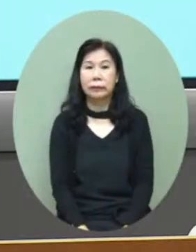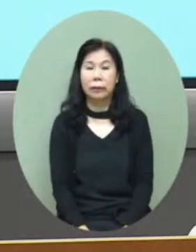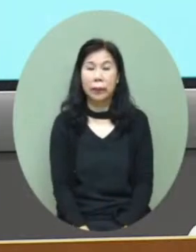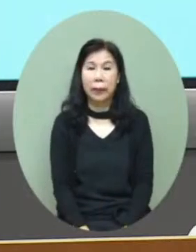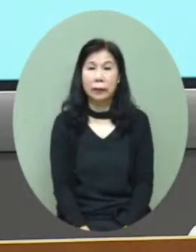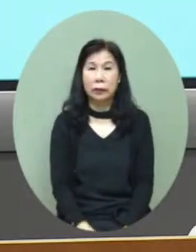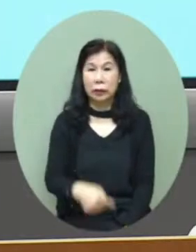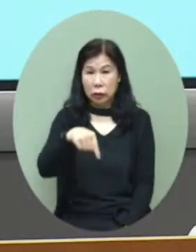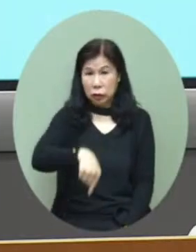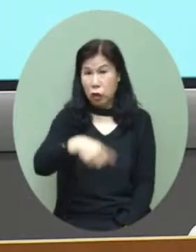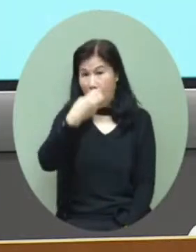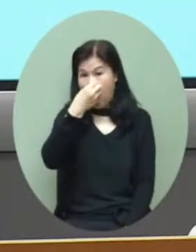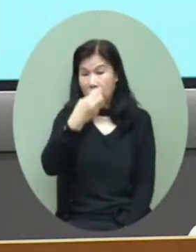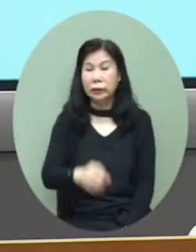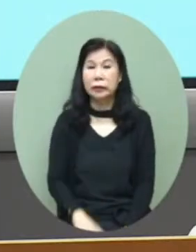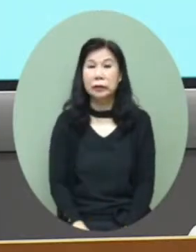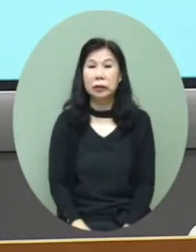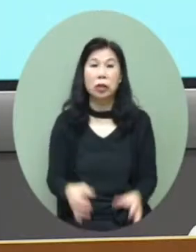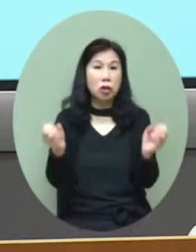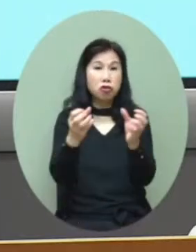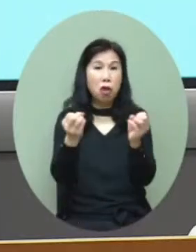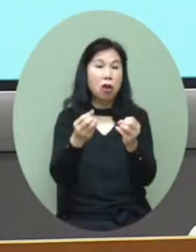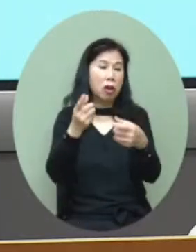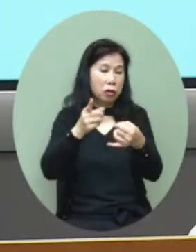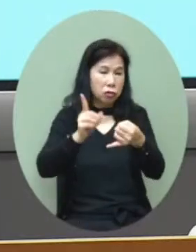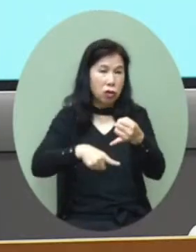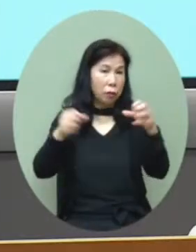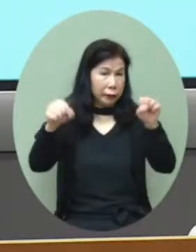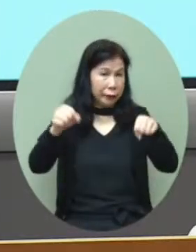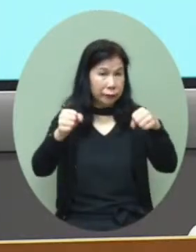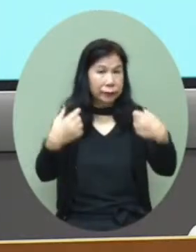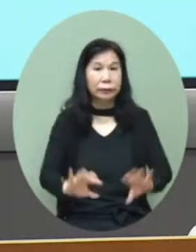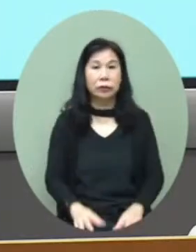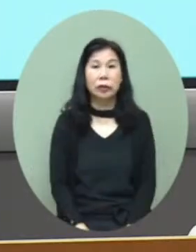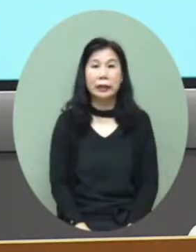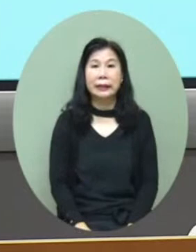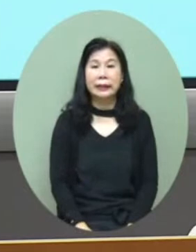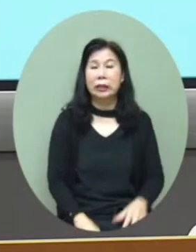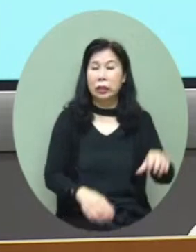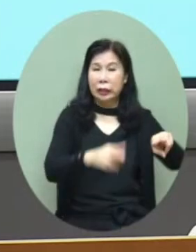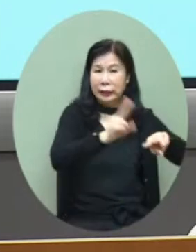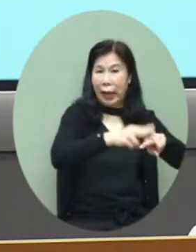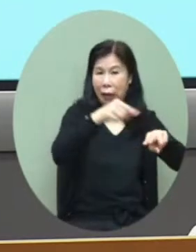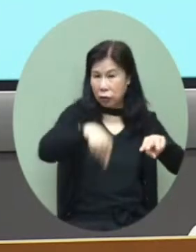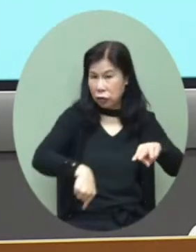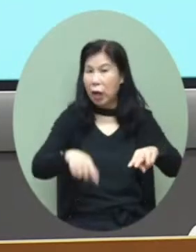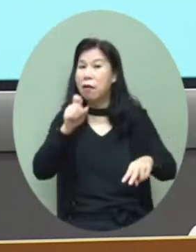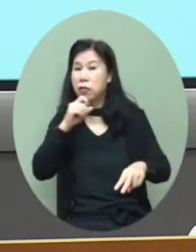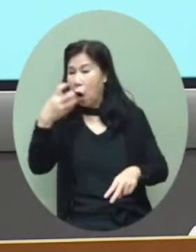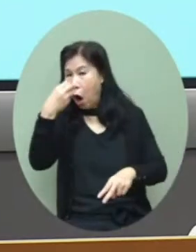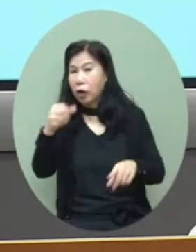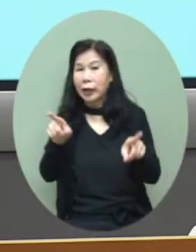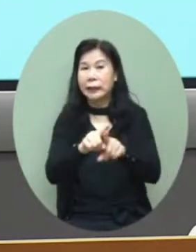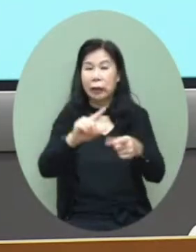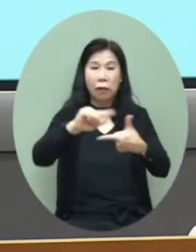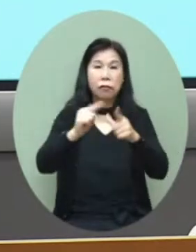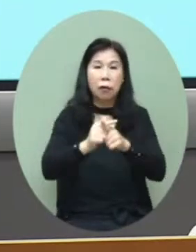that any measures to reduce the inconvenience are properly controlled.